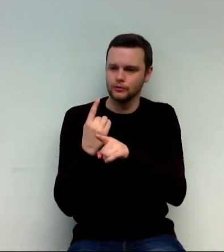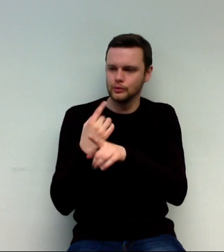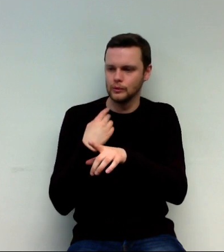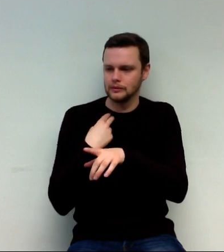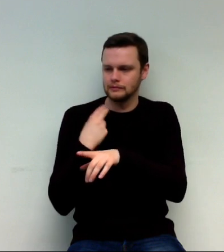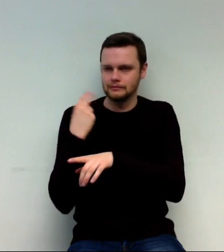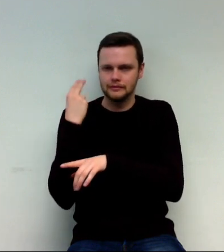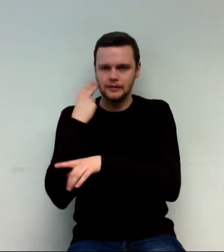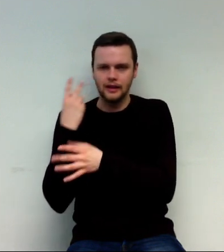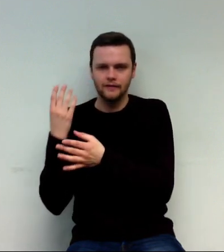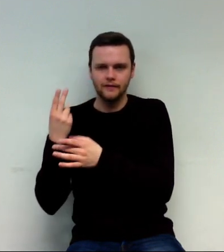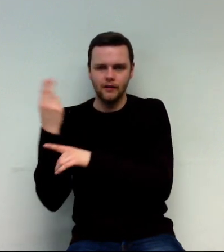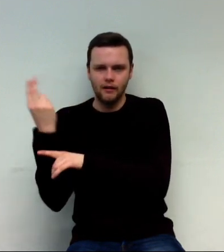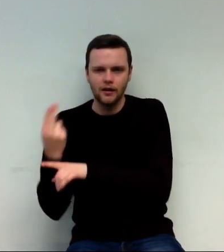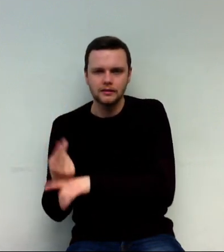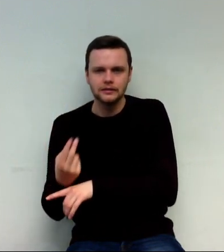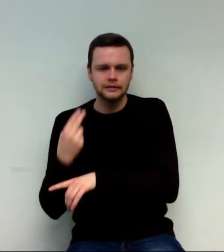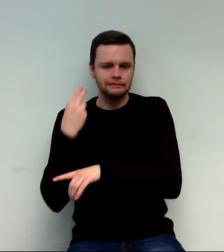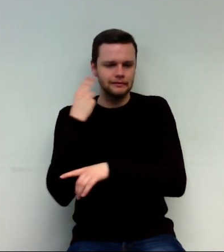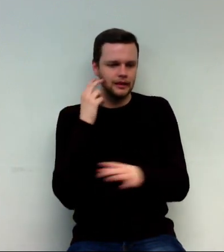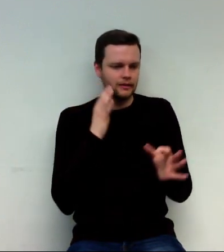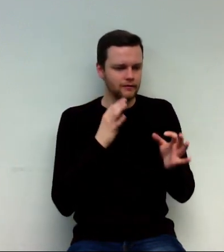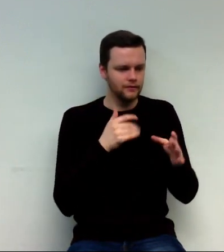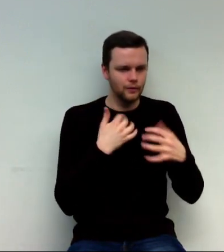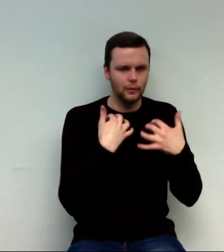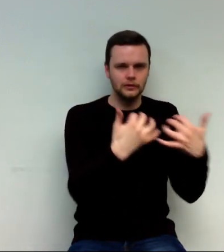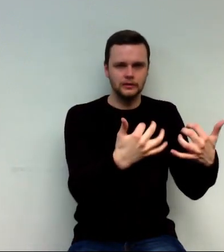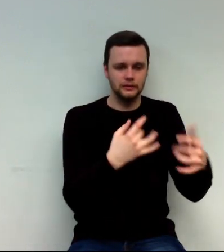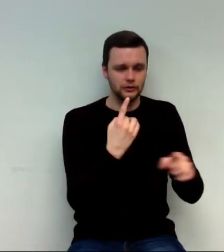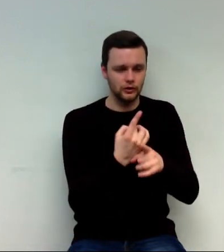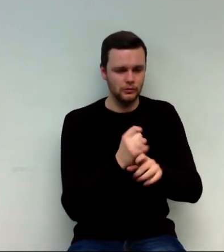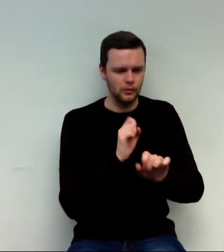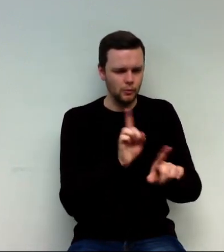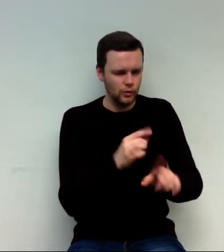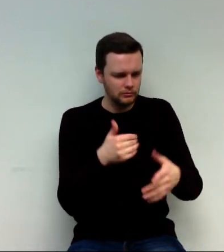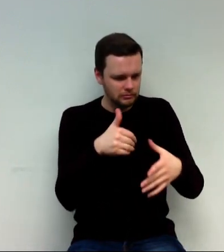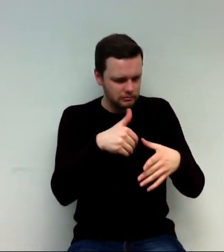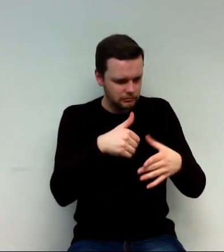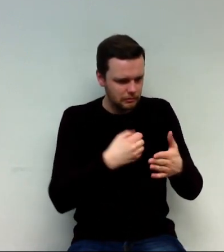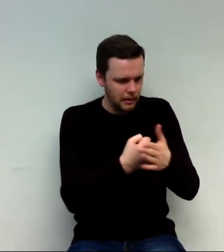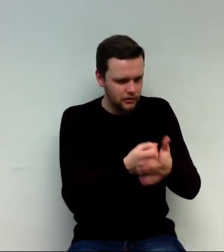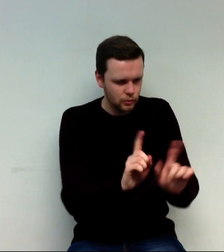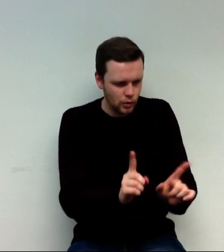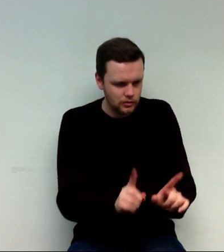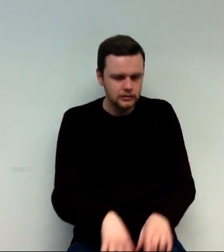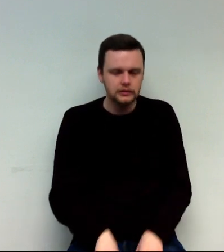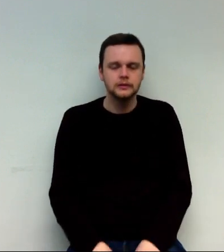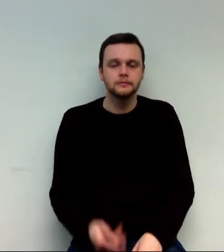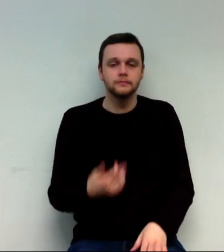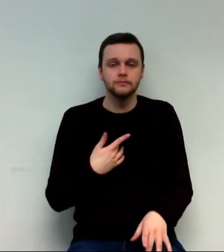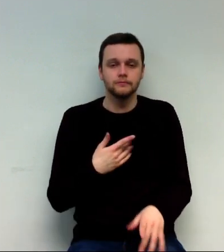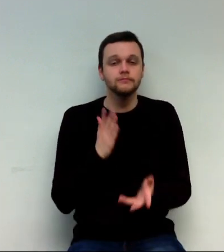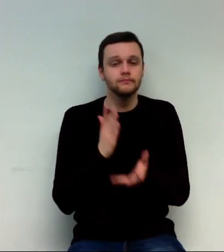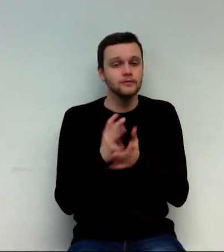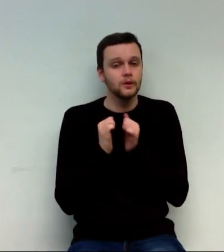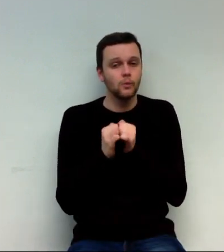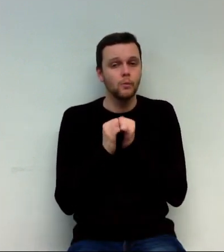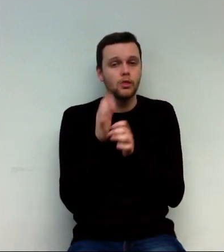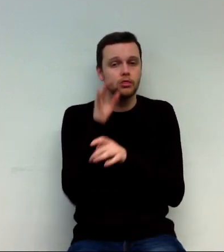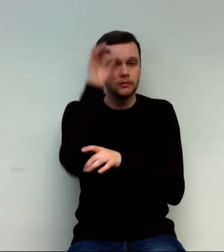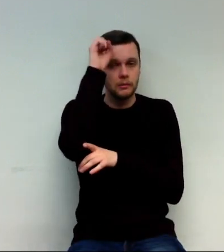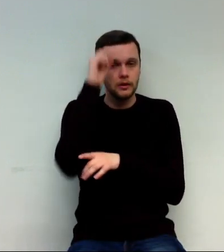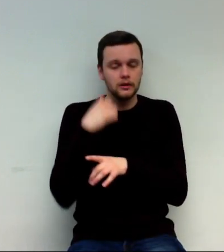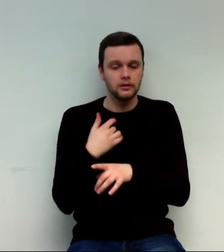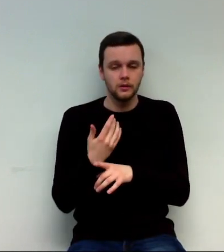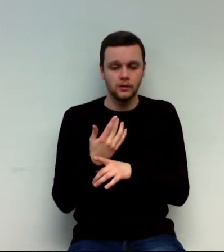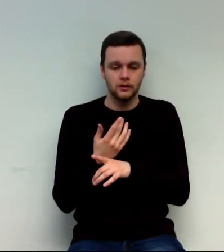deaf audiences to discover what their barriers are. Yeah, definitely. And I think it's worth remembering that just as not every